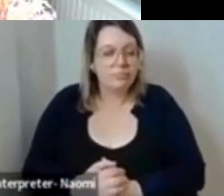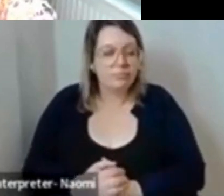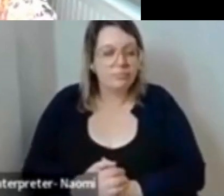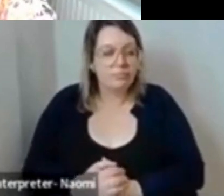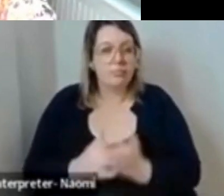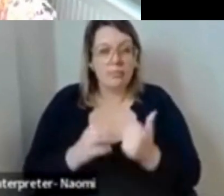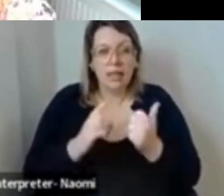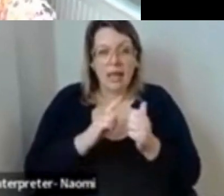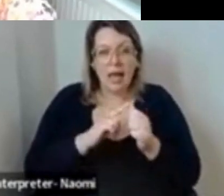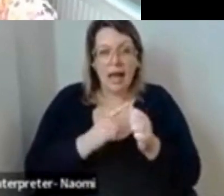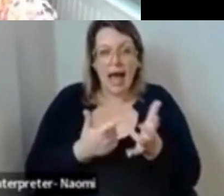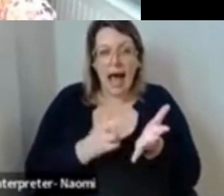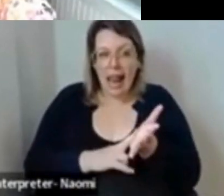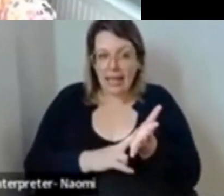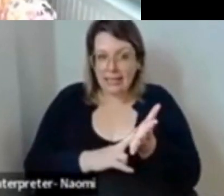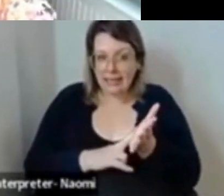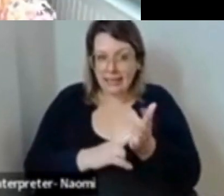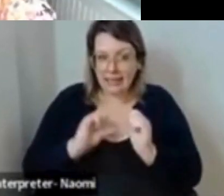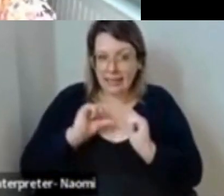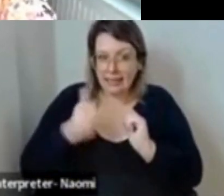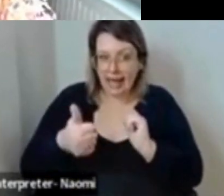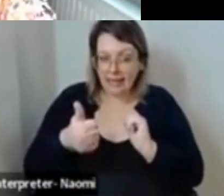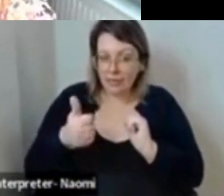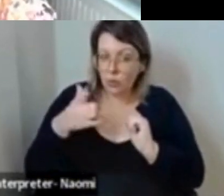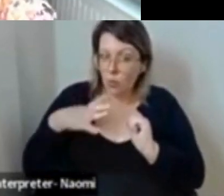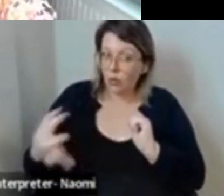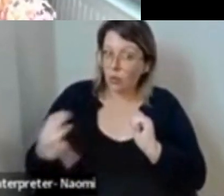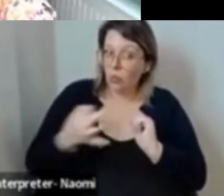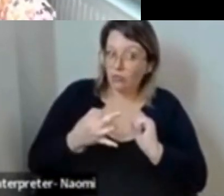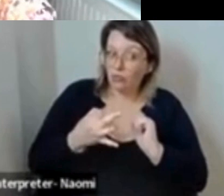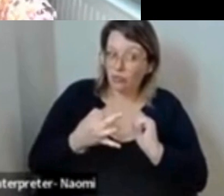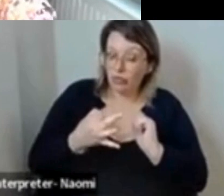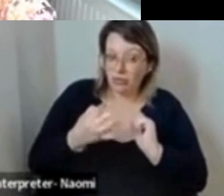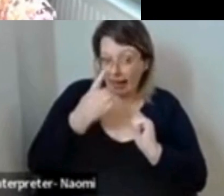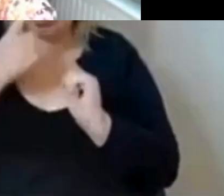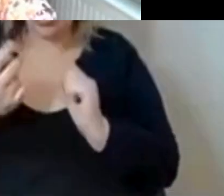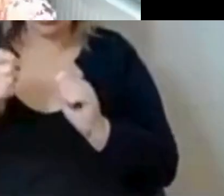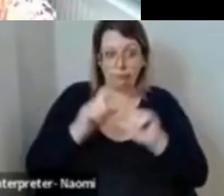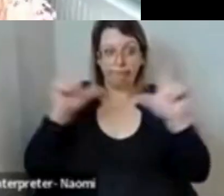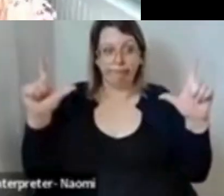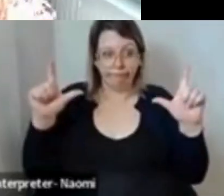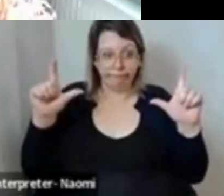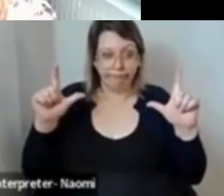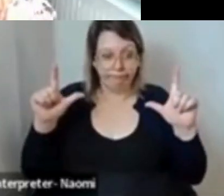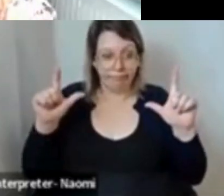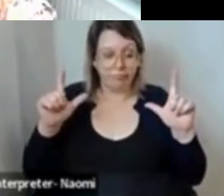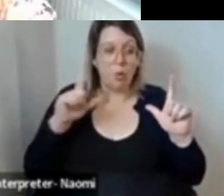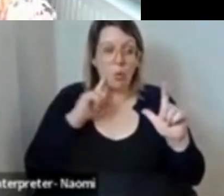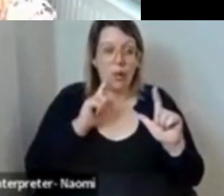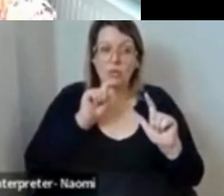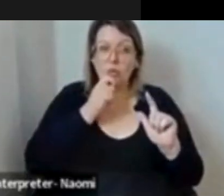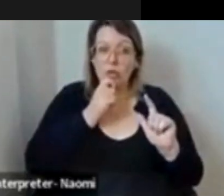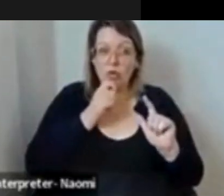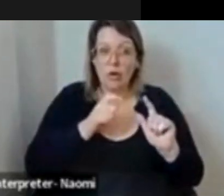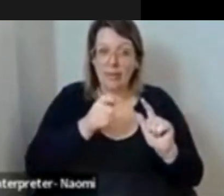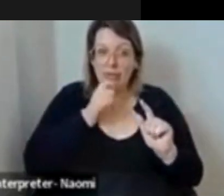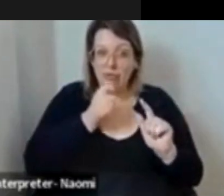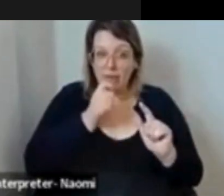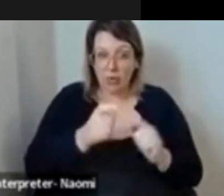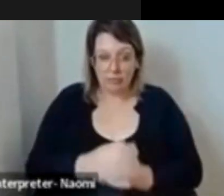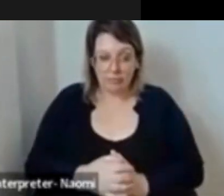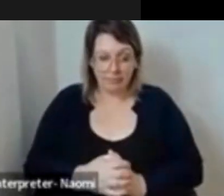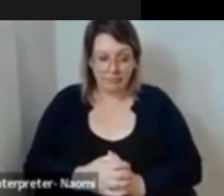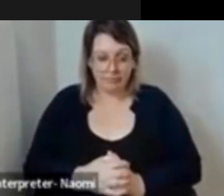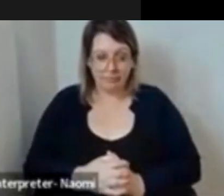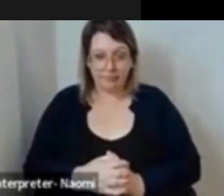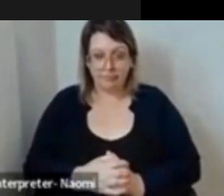Alison Brain, I wonder if I could bring you in to ask your question live, please. We're just going to turn on your mic. Yep, that should be me